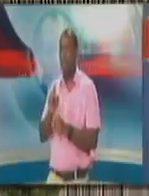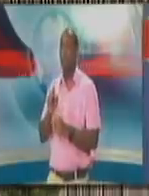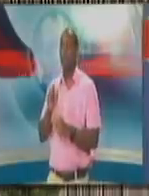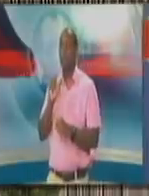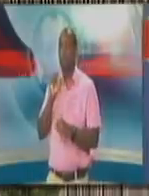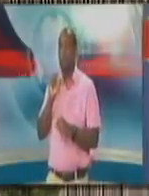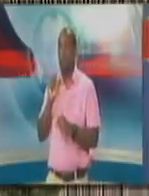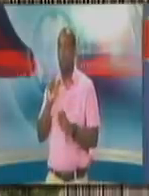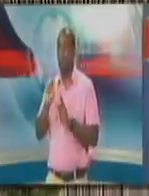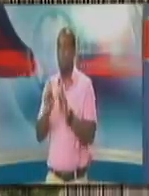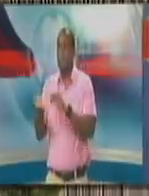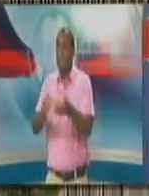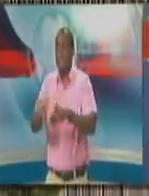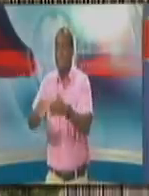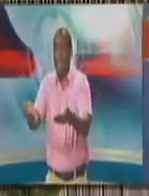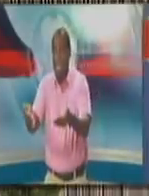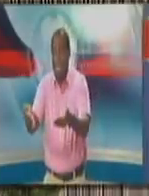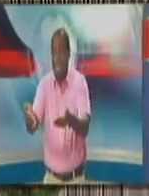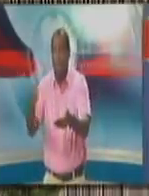Thank you.